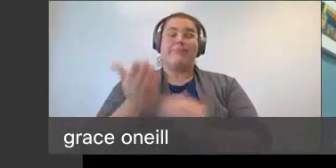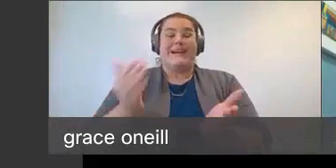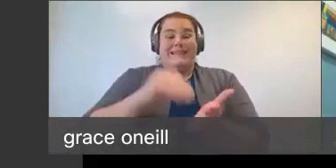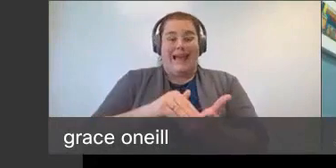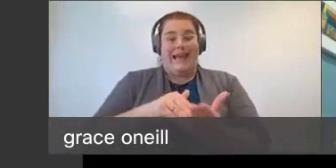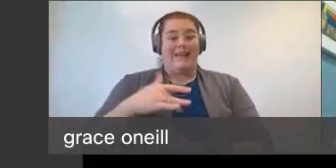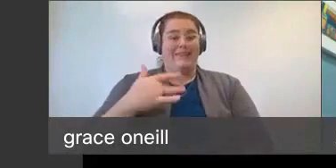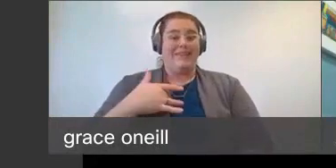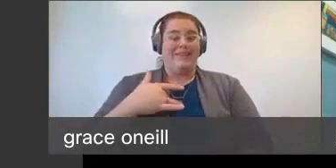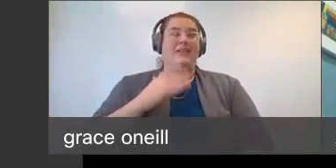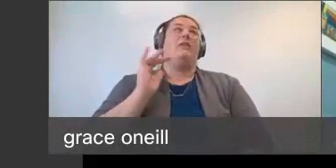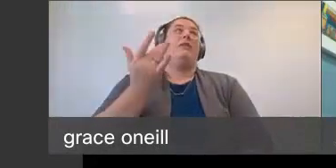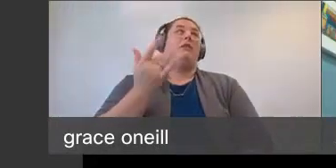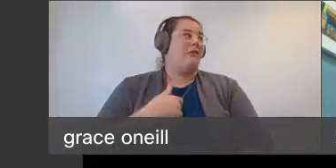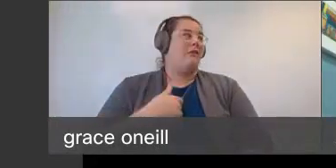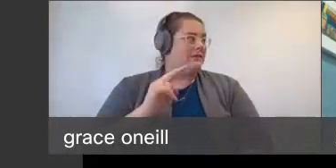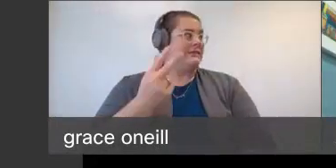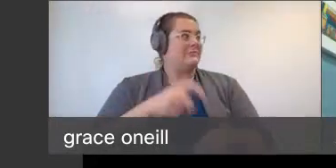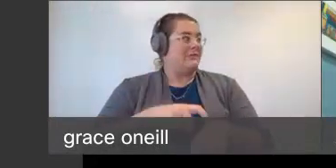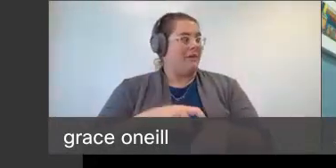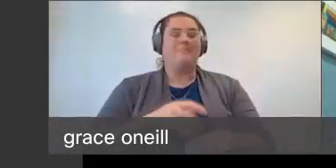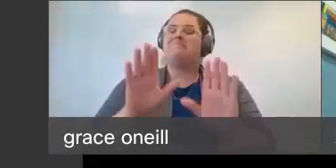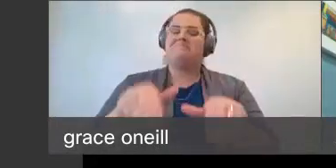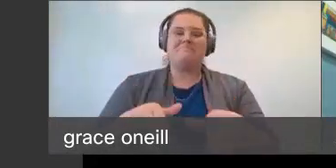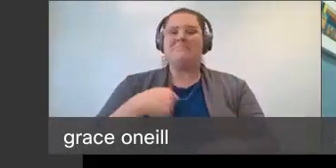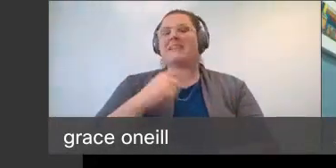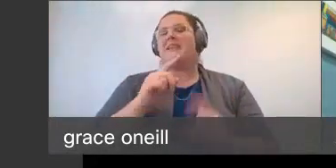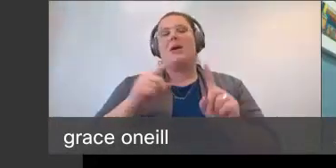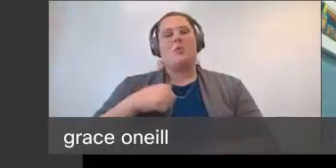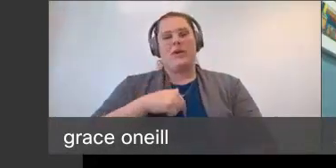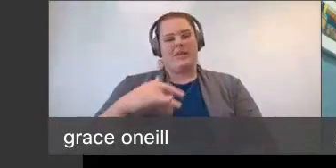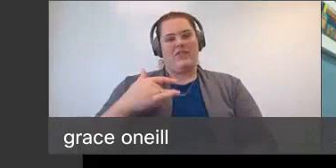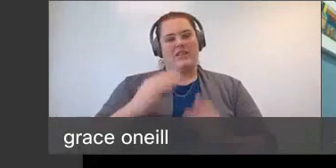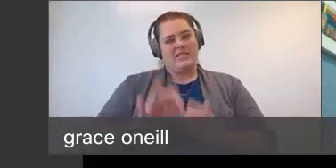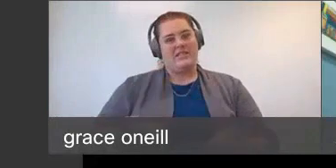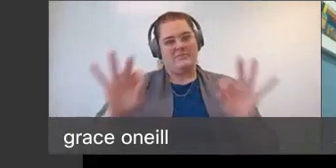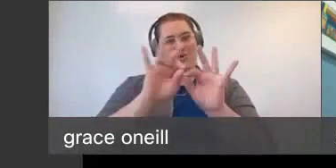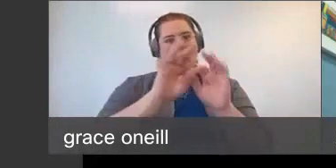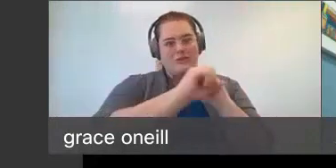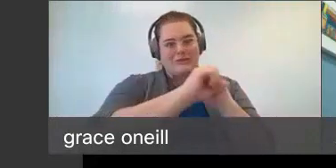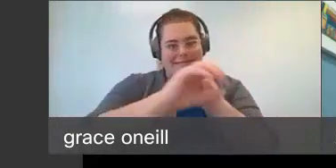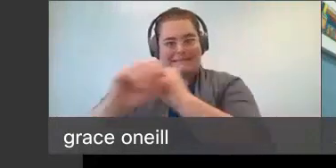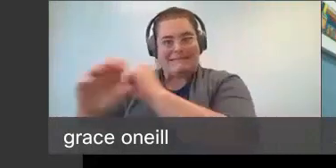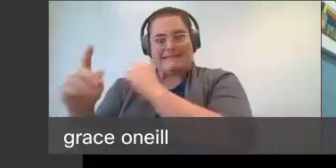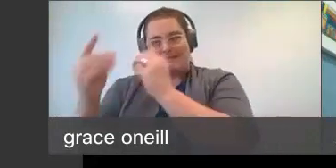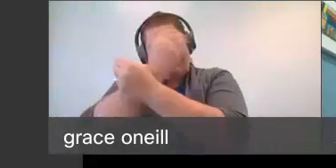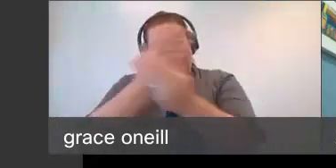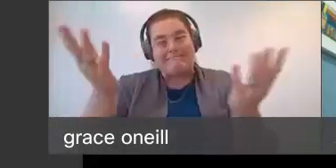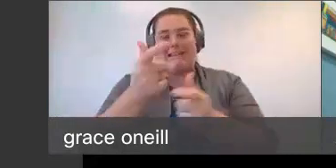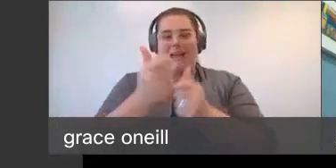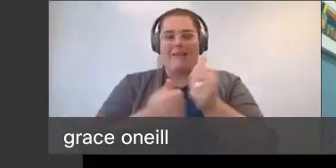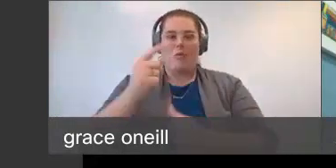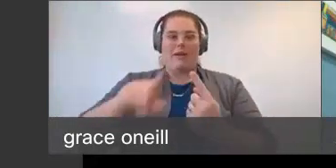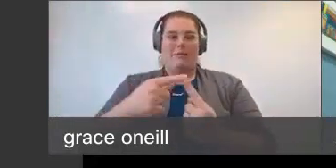the word gets out about what we are doing here at Station MD, and I want to thank again DDS for giving us the